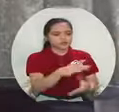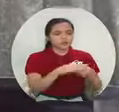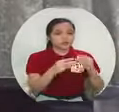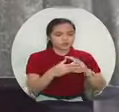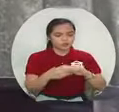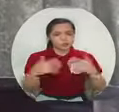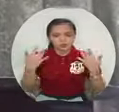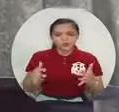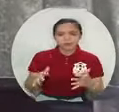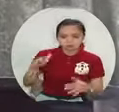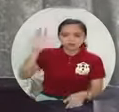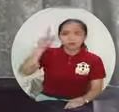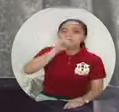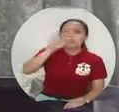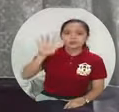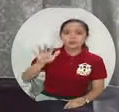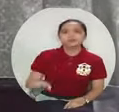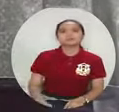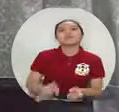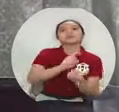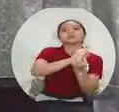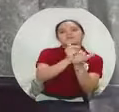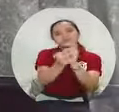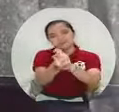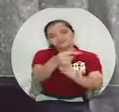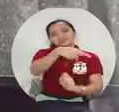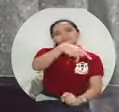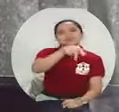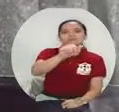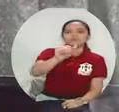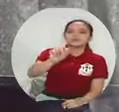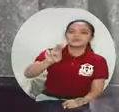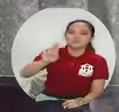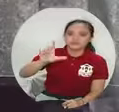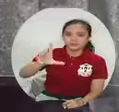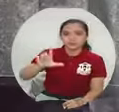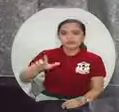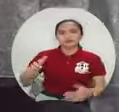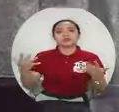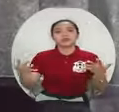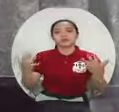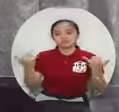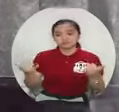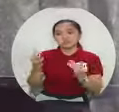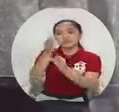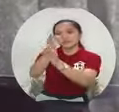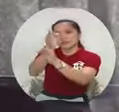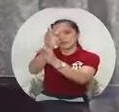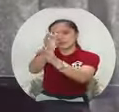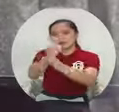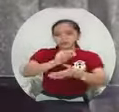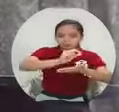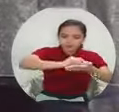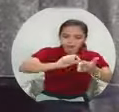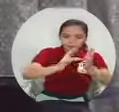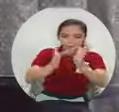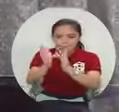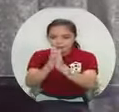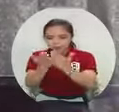Kung may naasad na commitment, mga kisunan, we'll just go forward and forward and forward and forward until we see Jesus Christ in